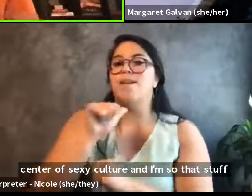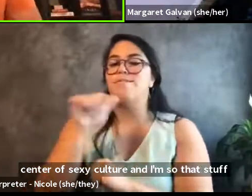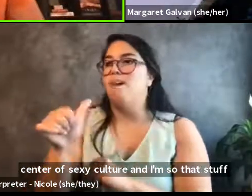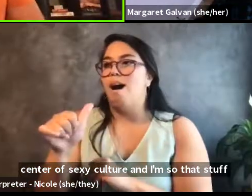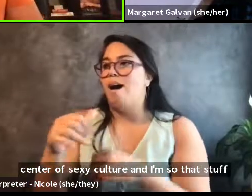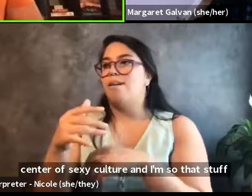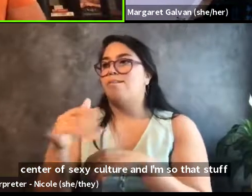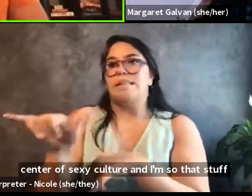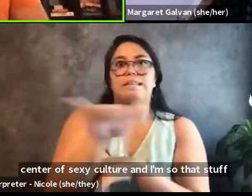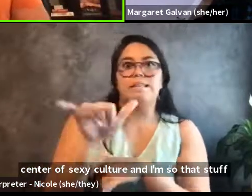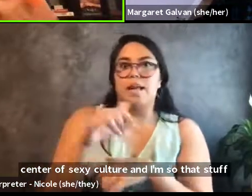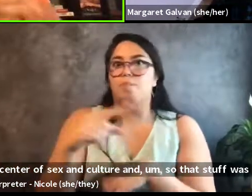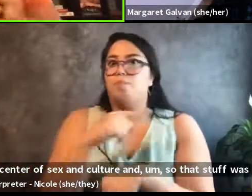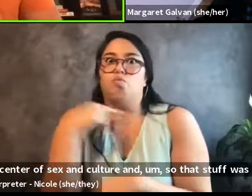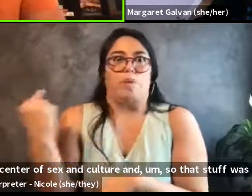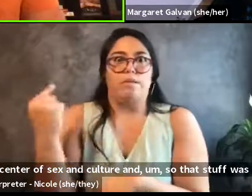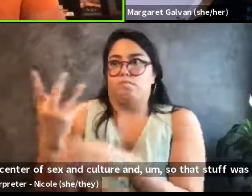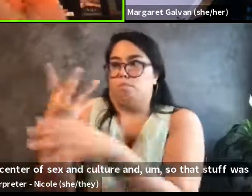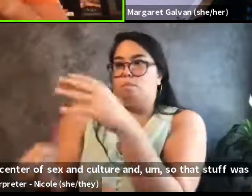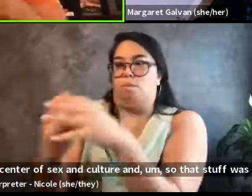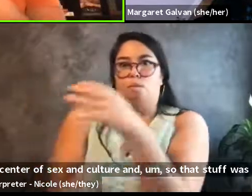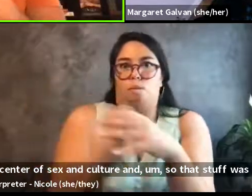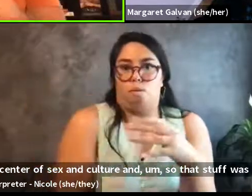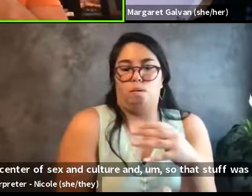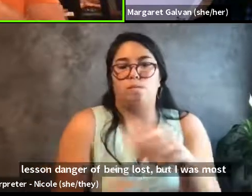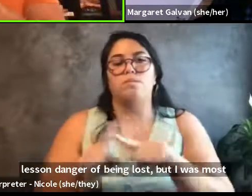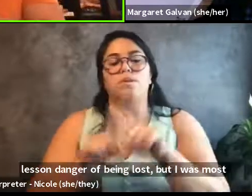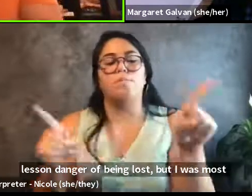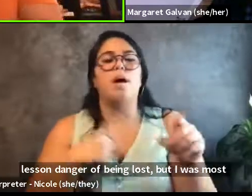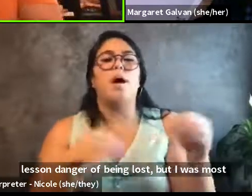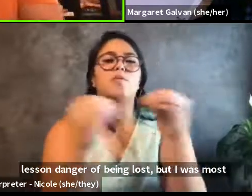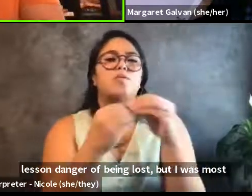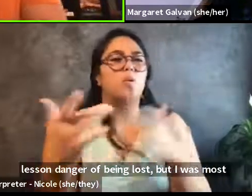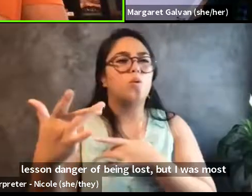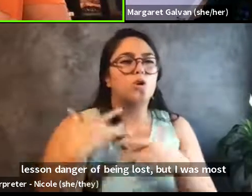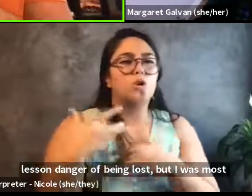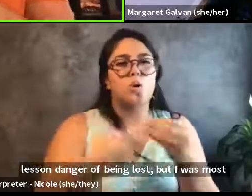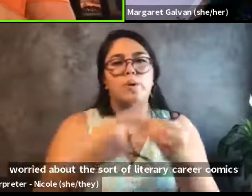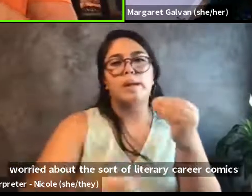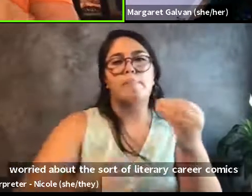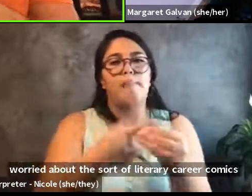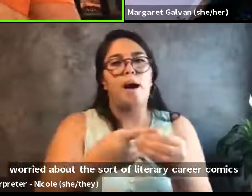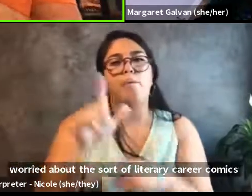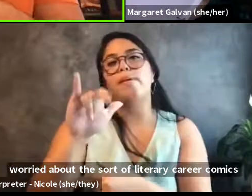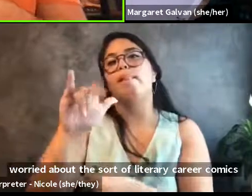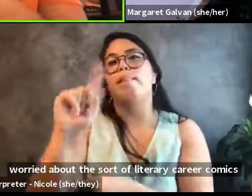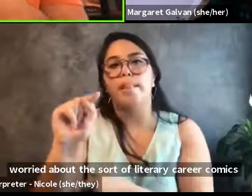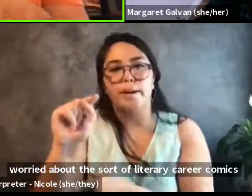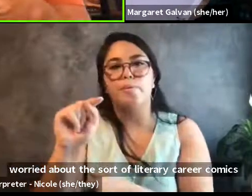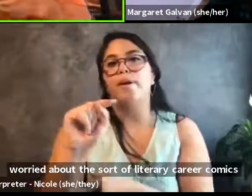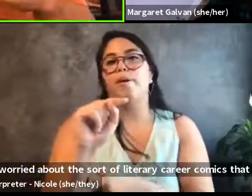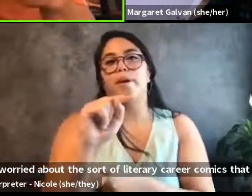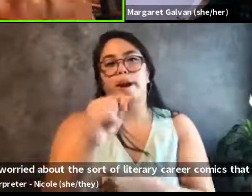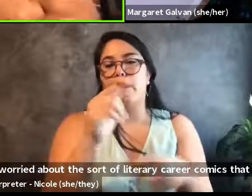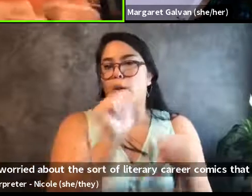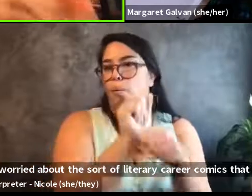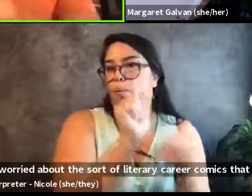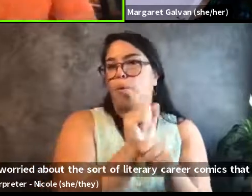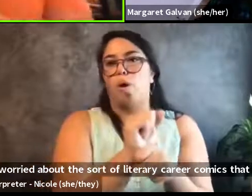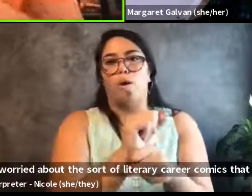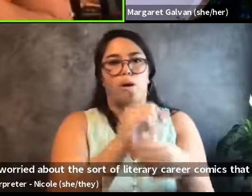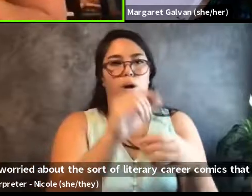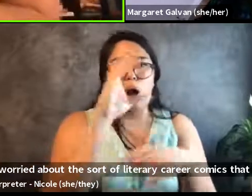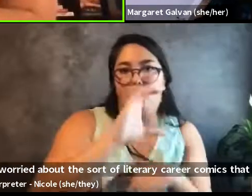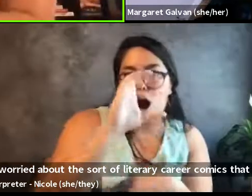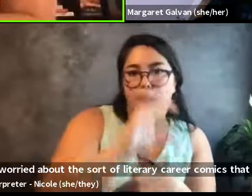lost. Uh, but I was most worried about the sort of literary queer comics that were, uh, the purview of the queer and feminist